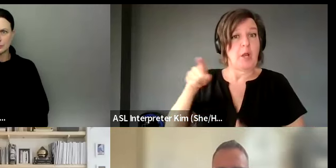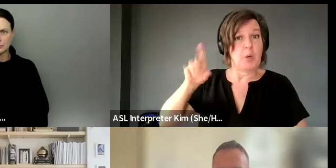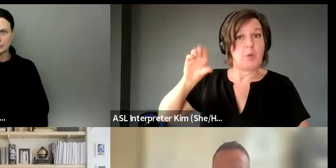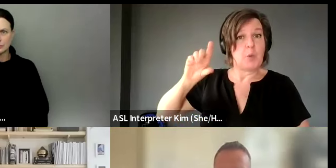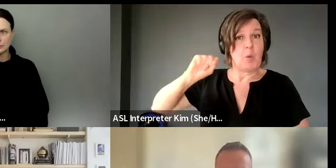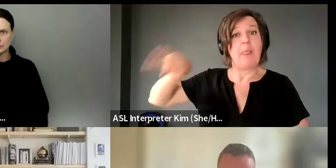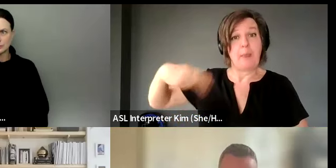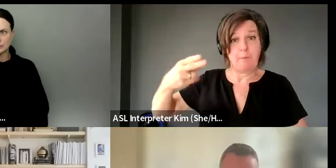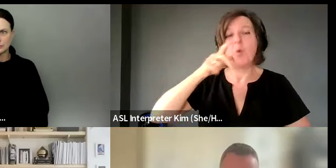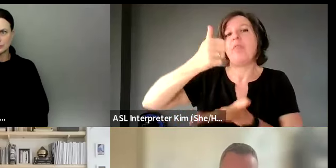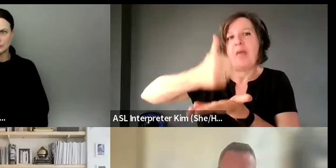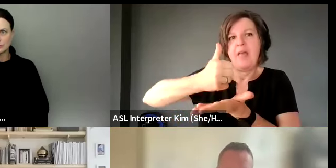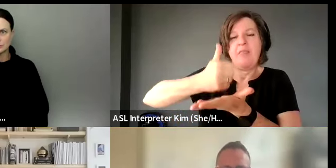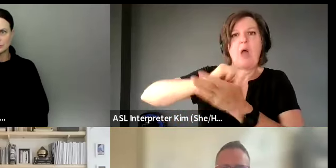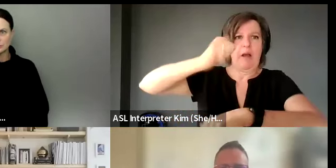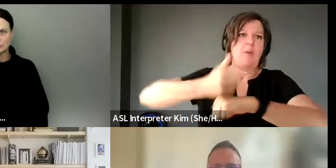to set expectations.